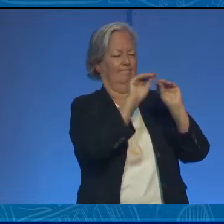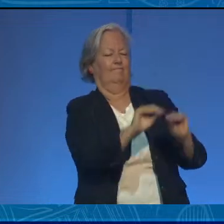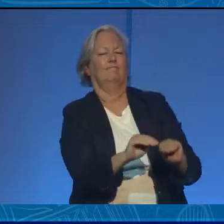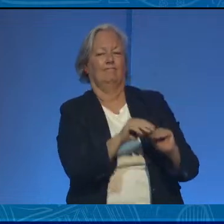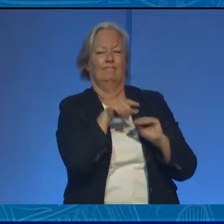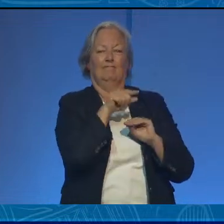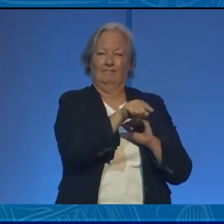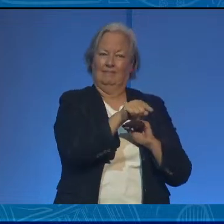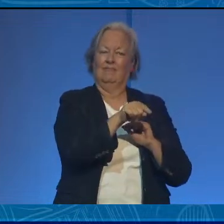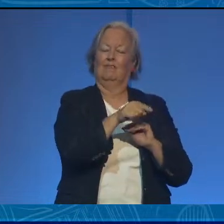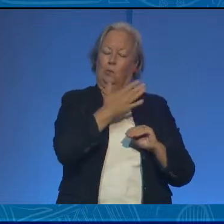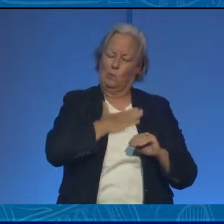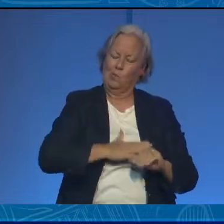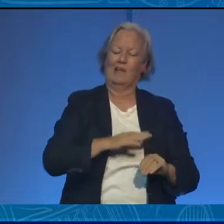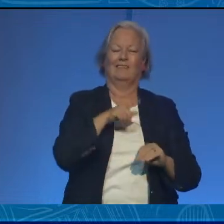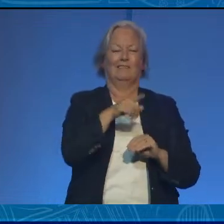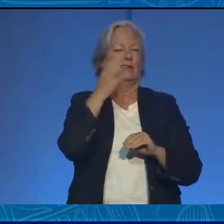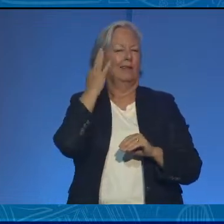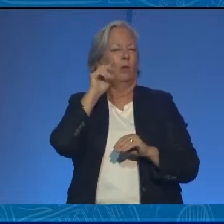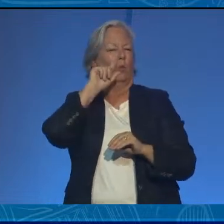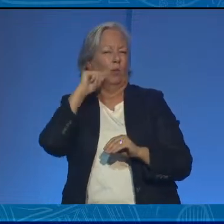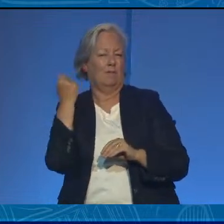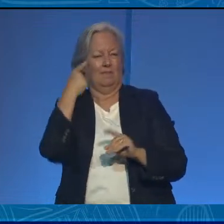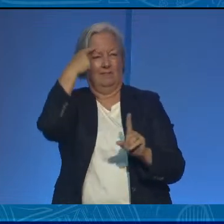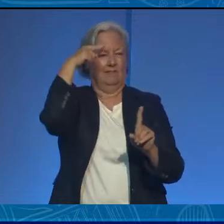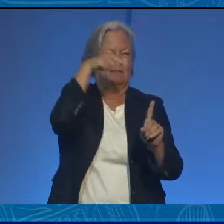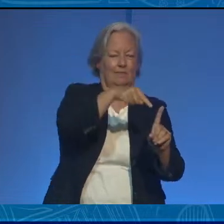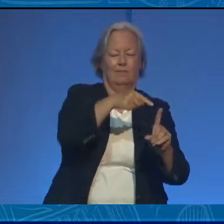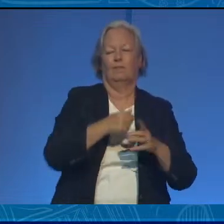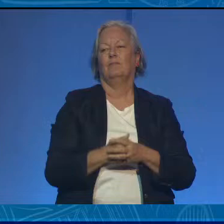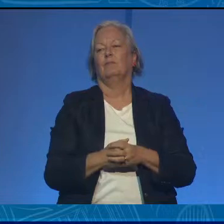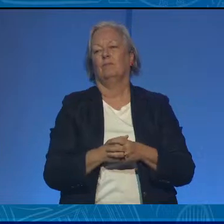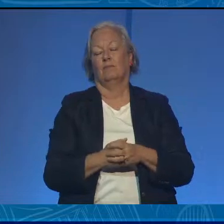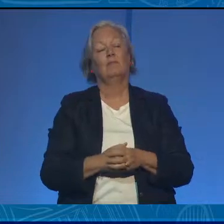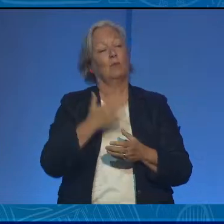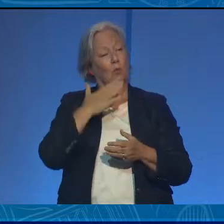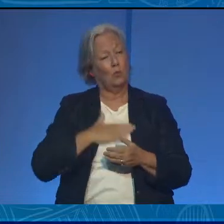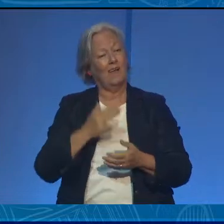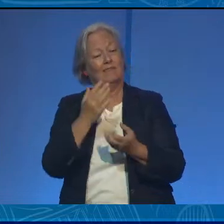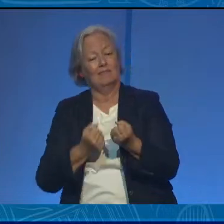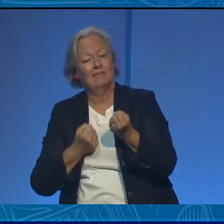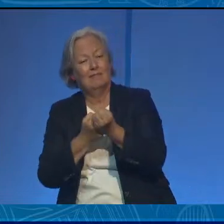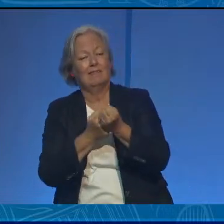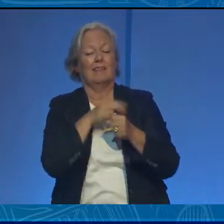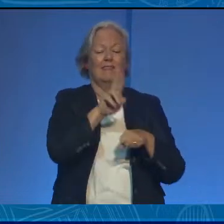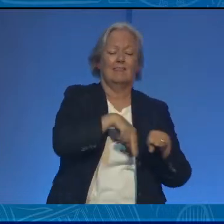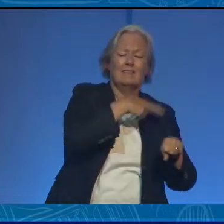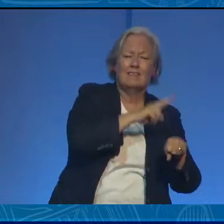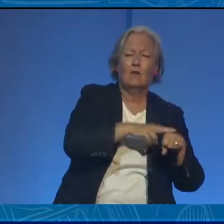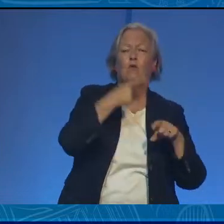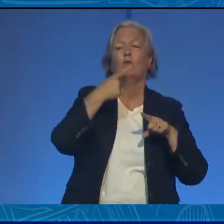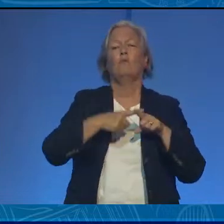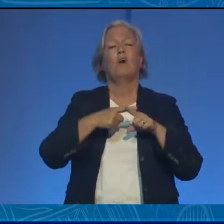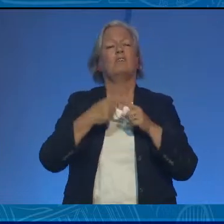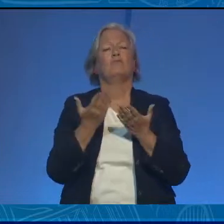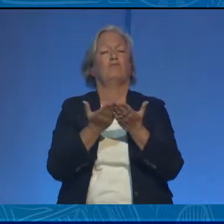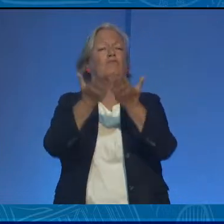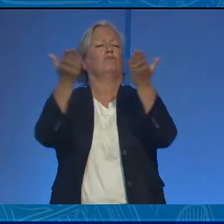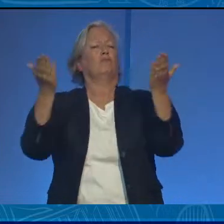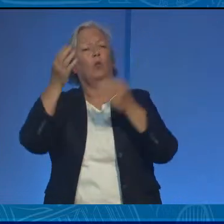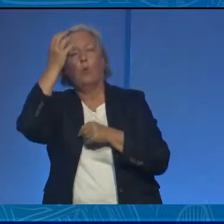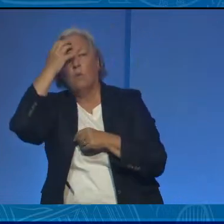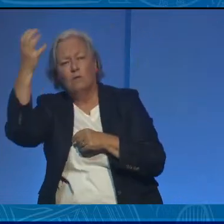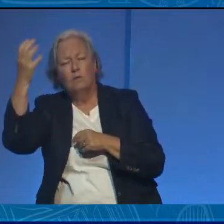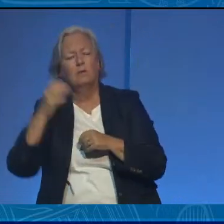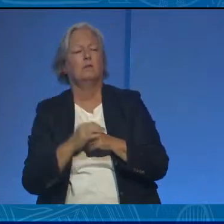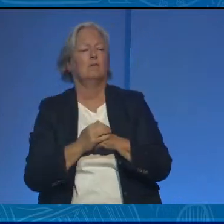gender-responsive DRR. Gender stakeholders are called to support national and local authorities and all